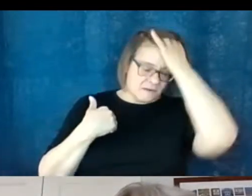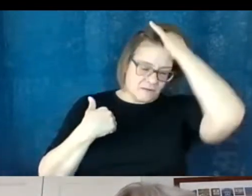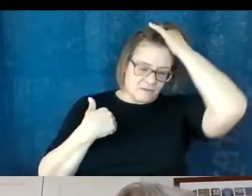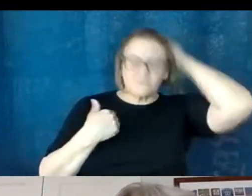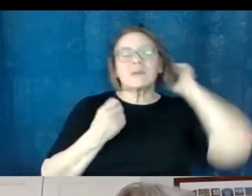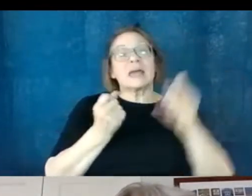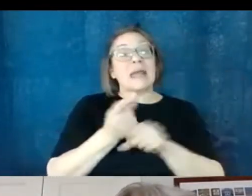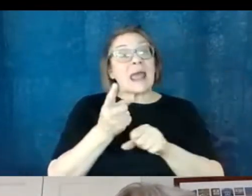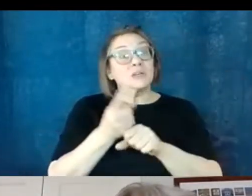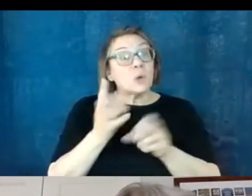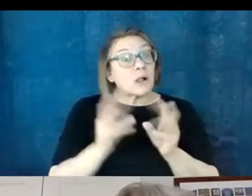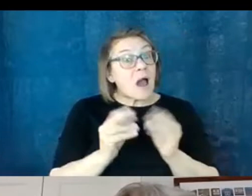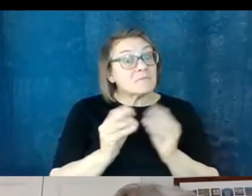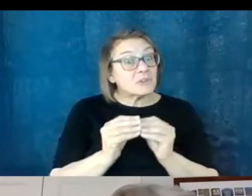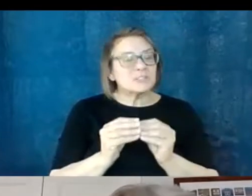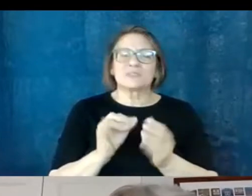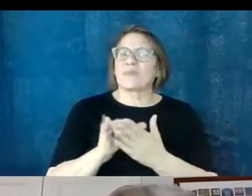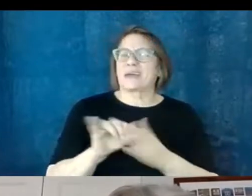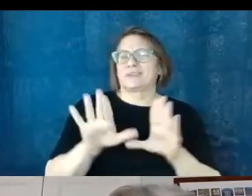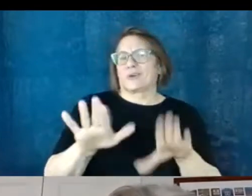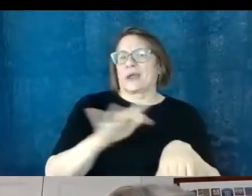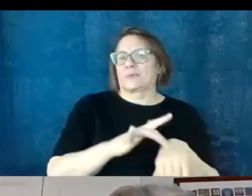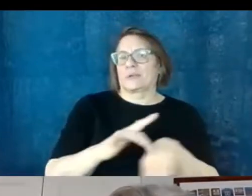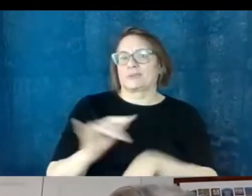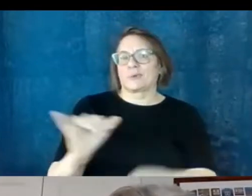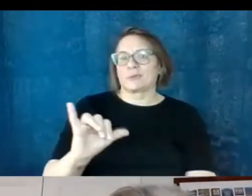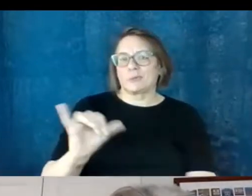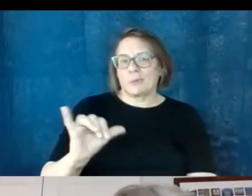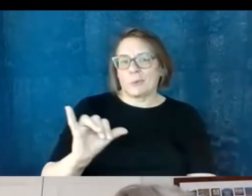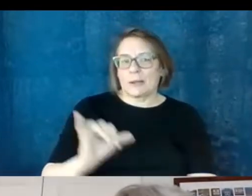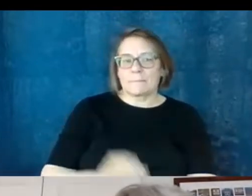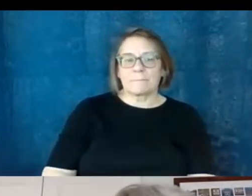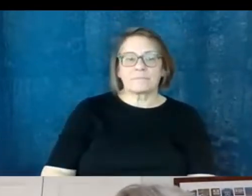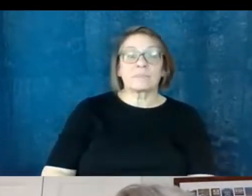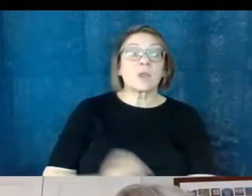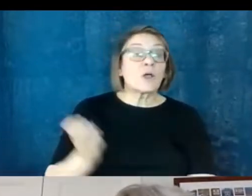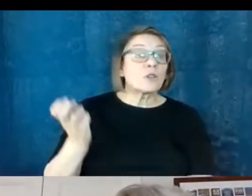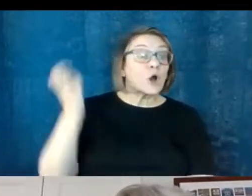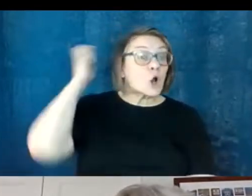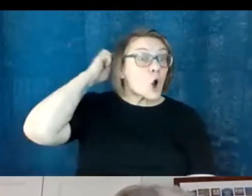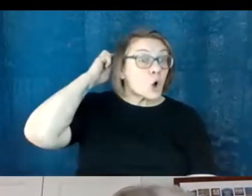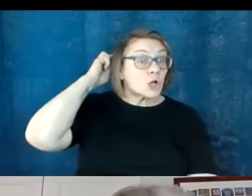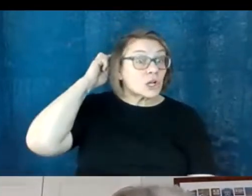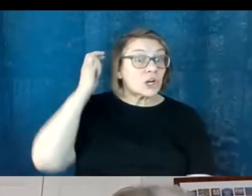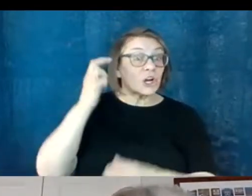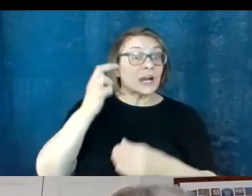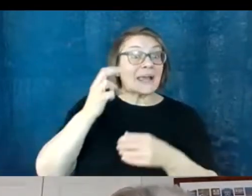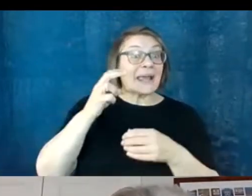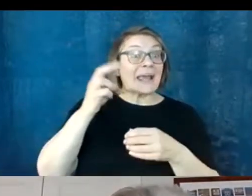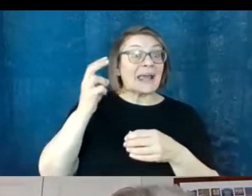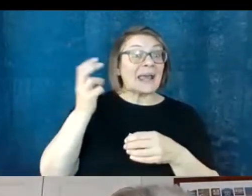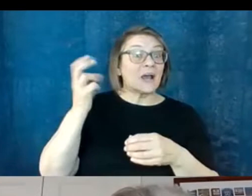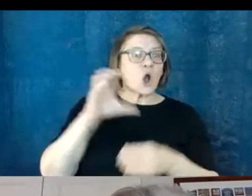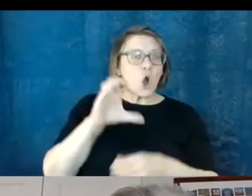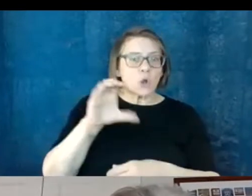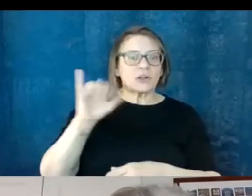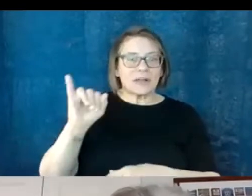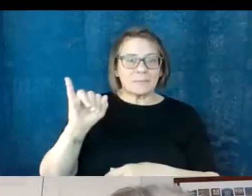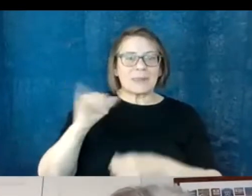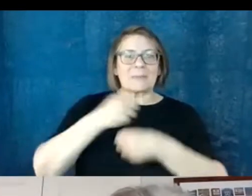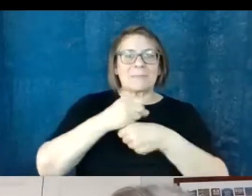annual conference. So that is a good resource as well. The cochlear implant manufacturers also